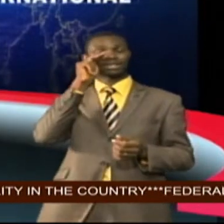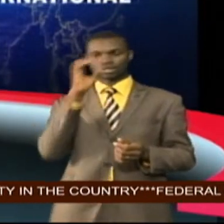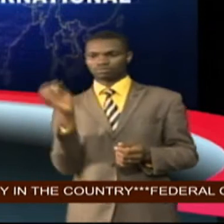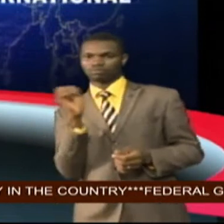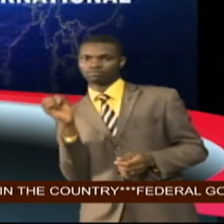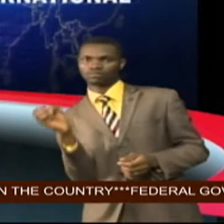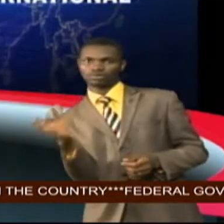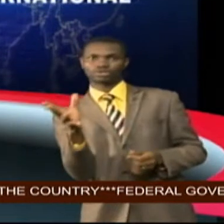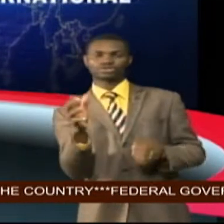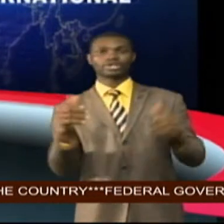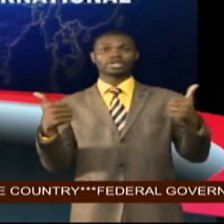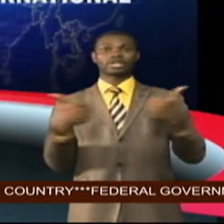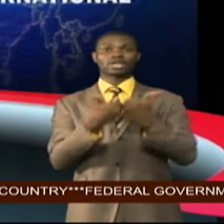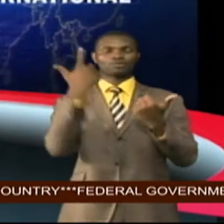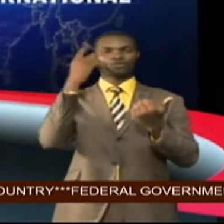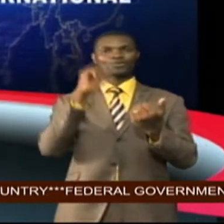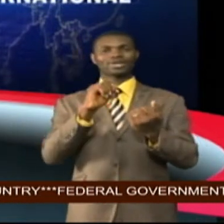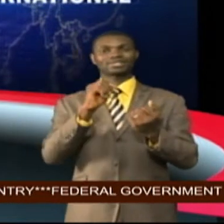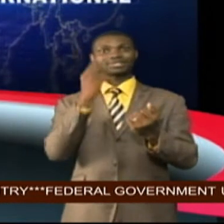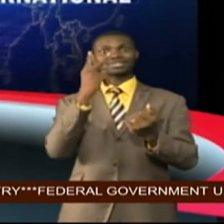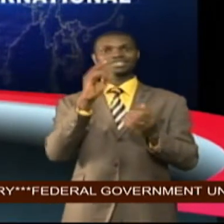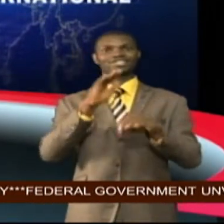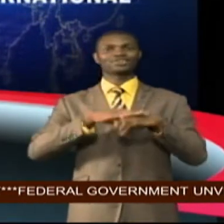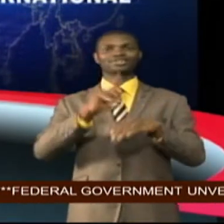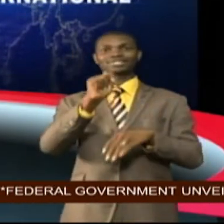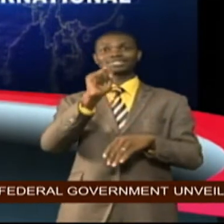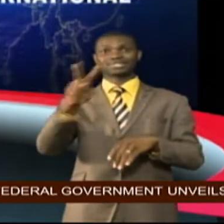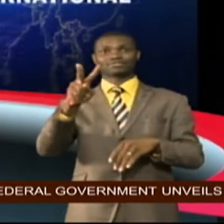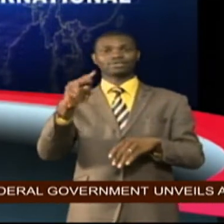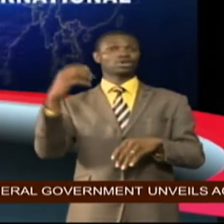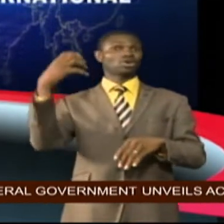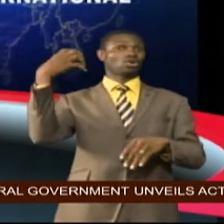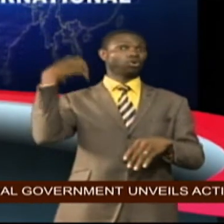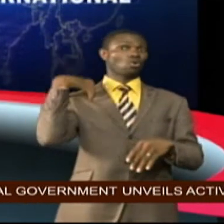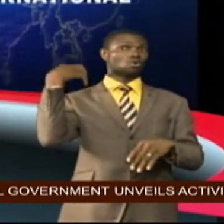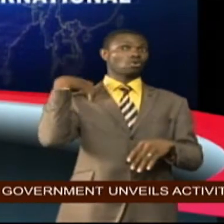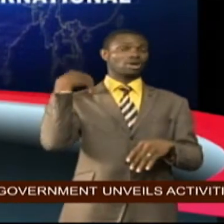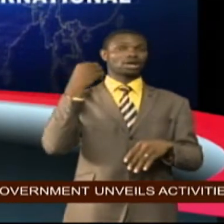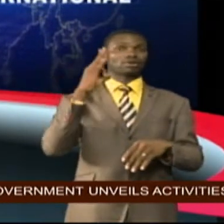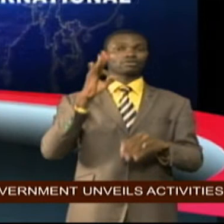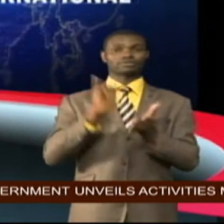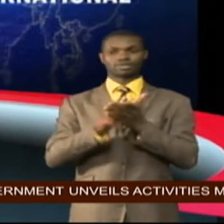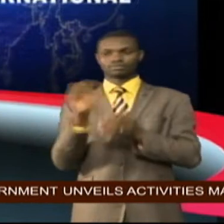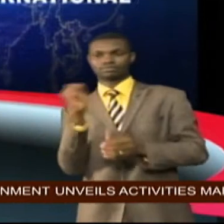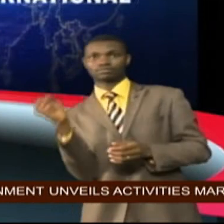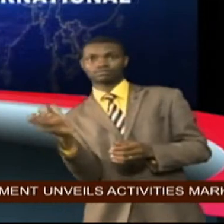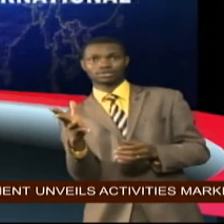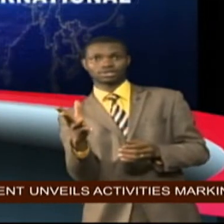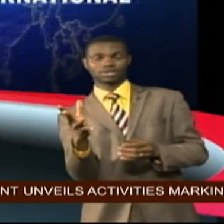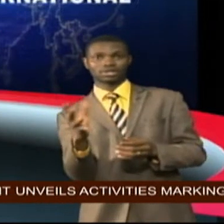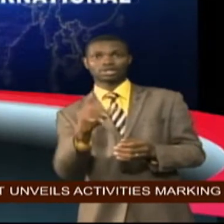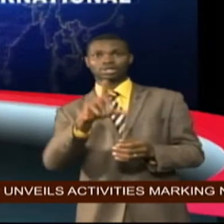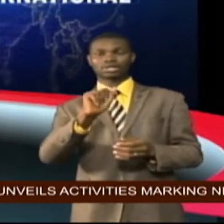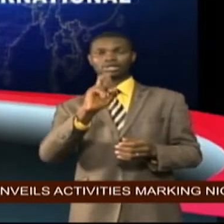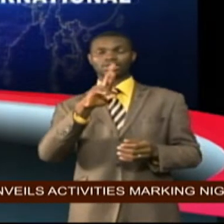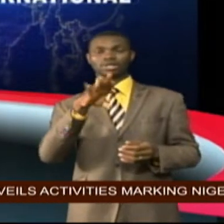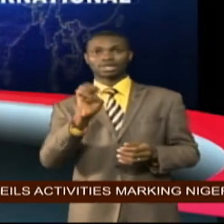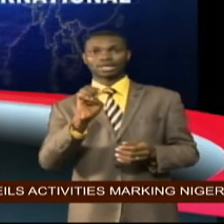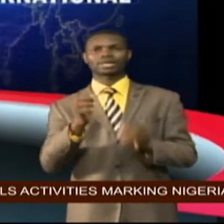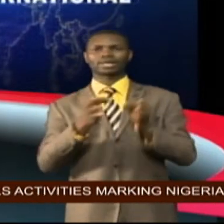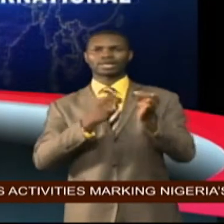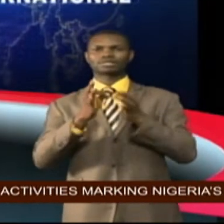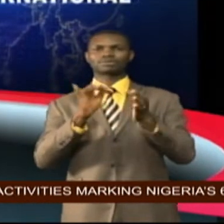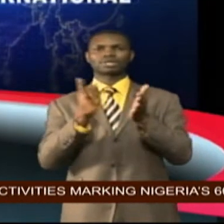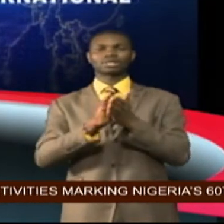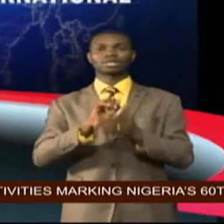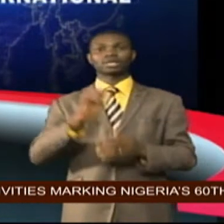screen. This was disclosed by the Director General, National Lottery Regulatory Commission, Larry Gbajabiamila, during a courtesy visit to the